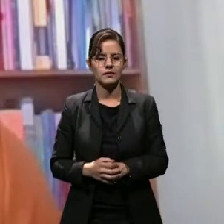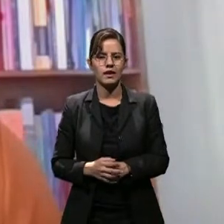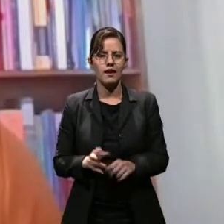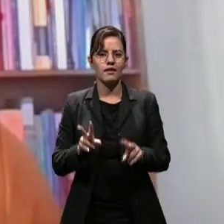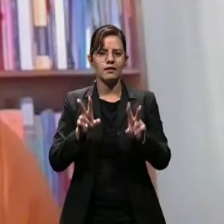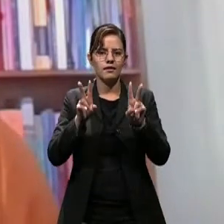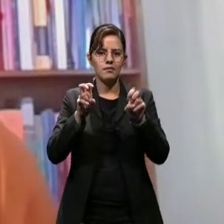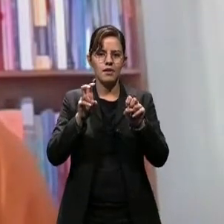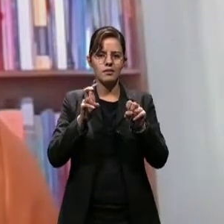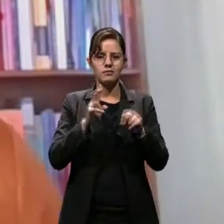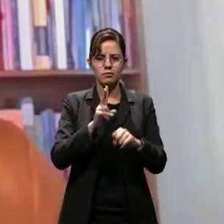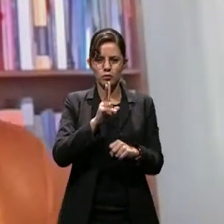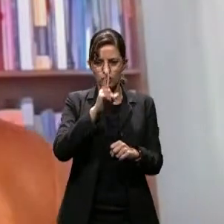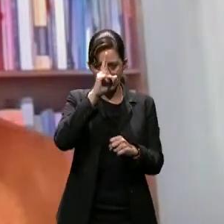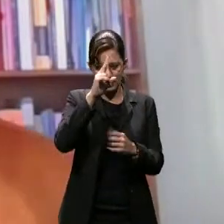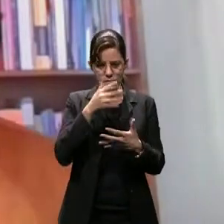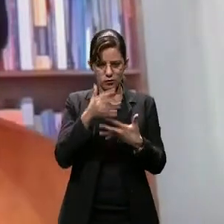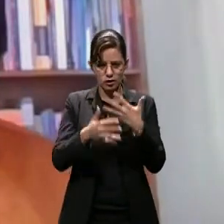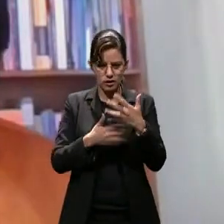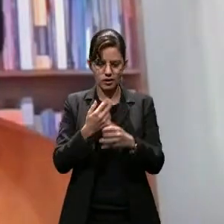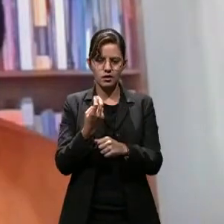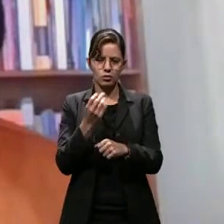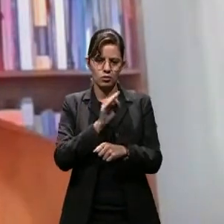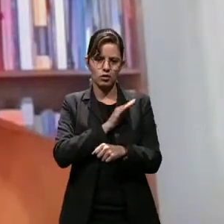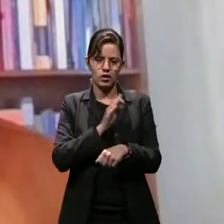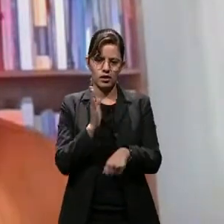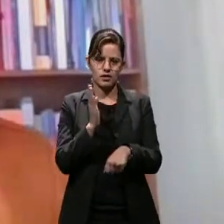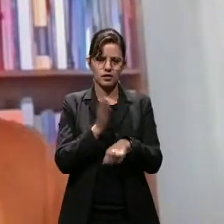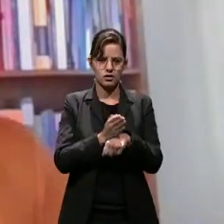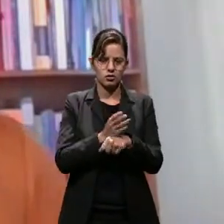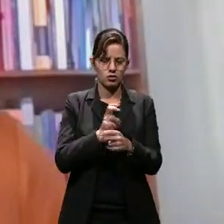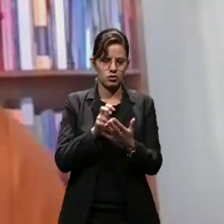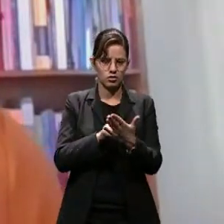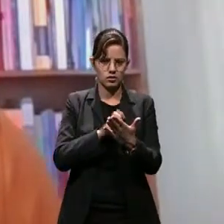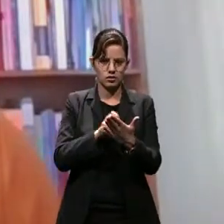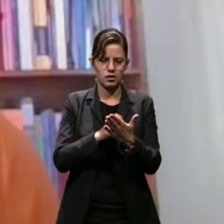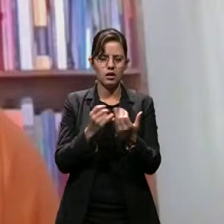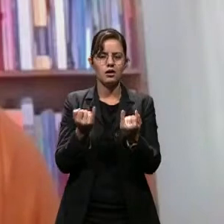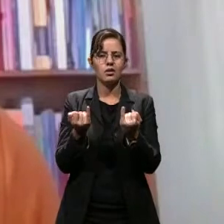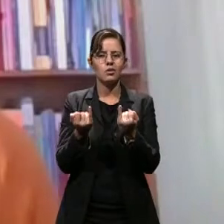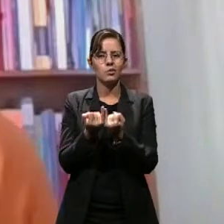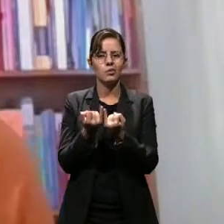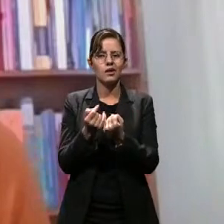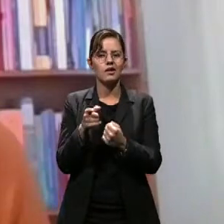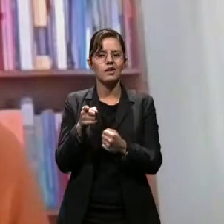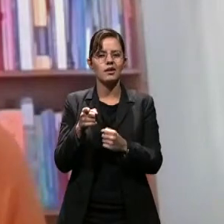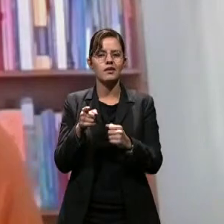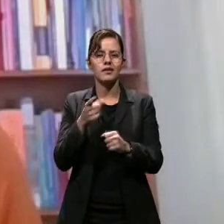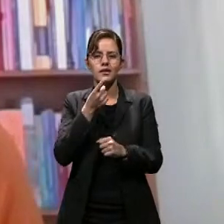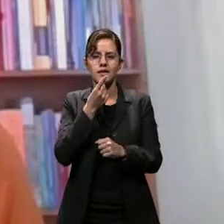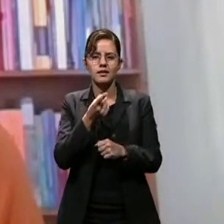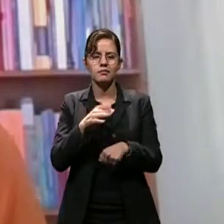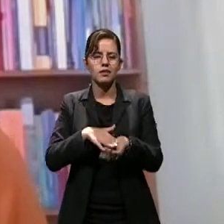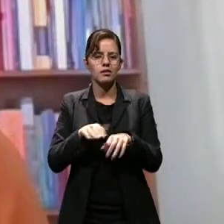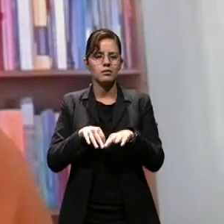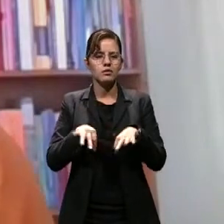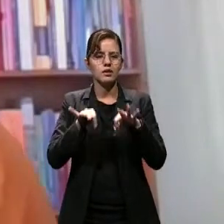in terms of violence. And she also highlighted the